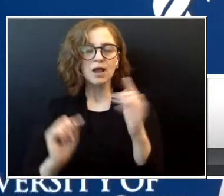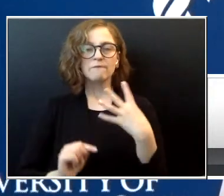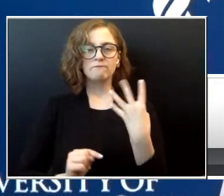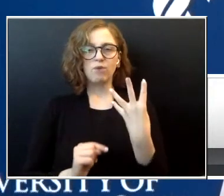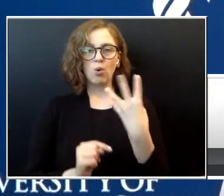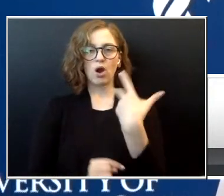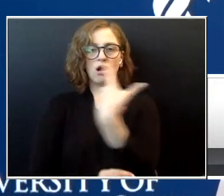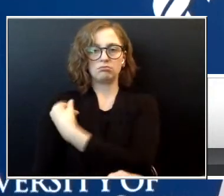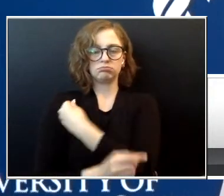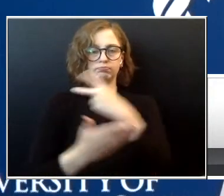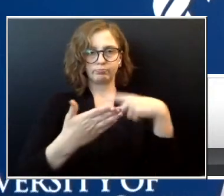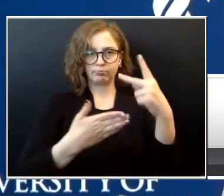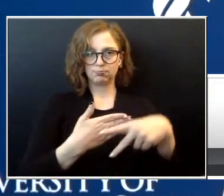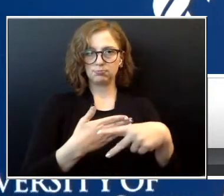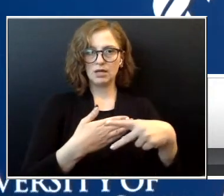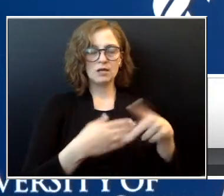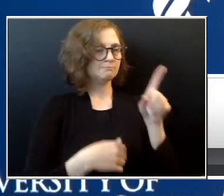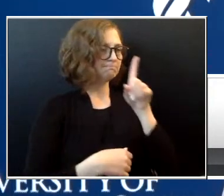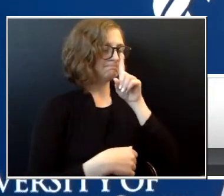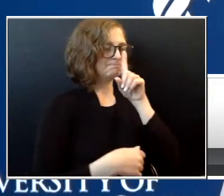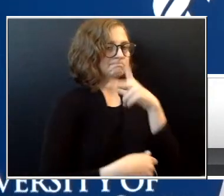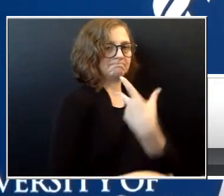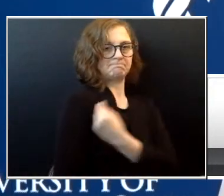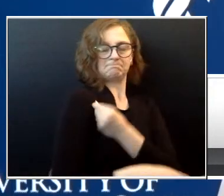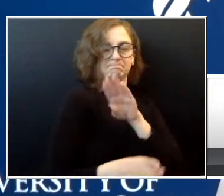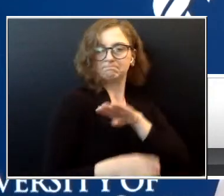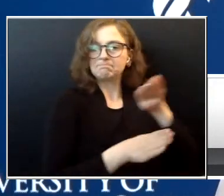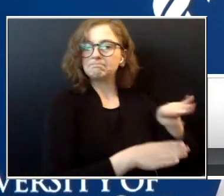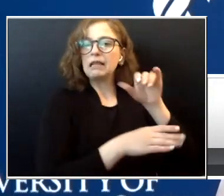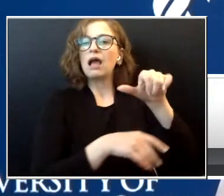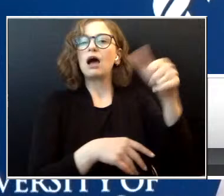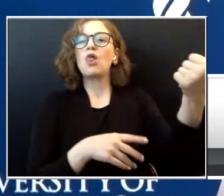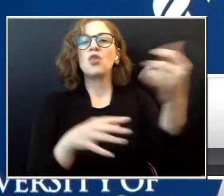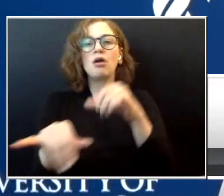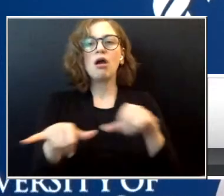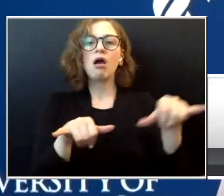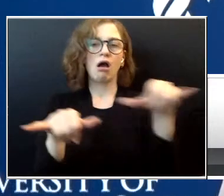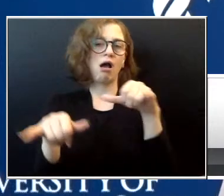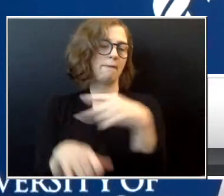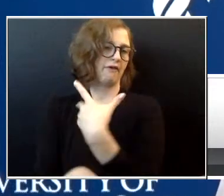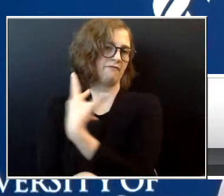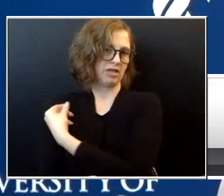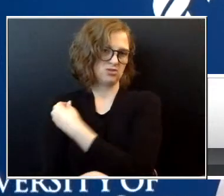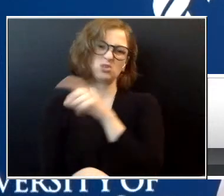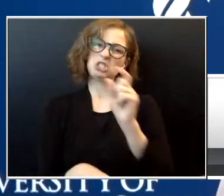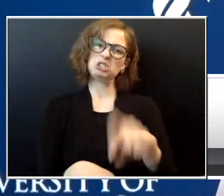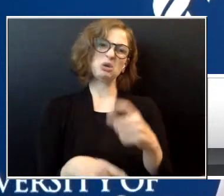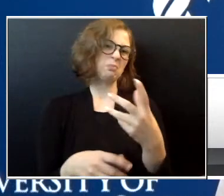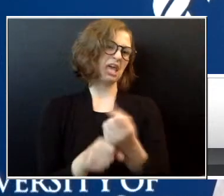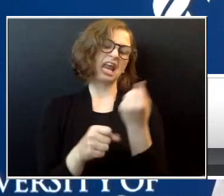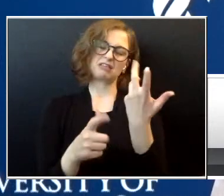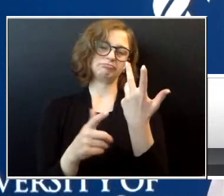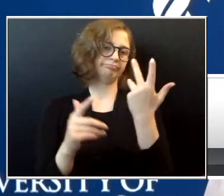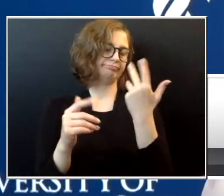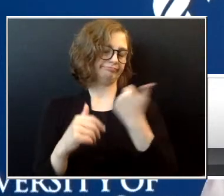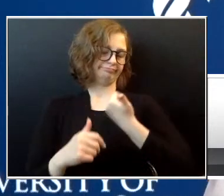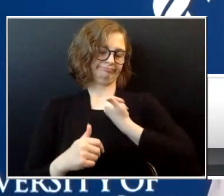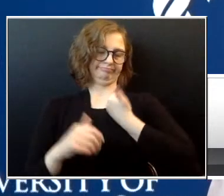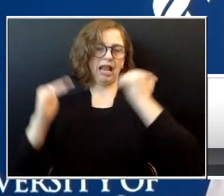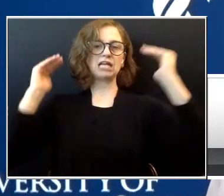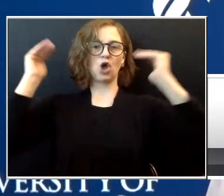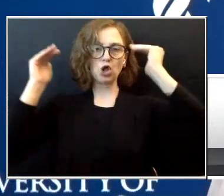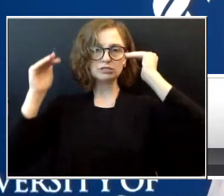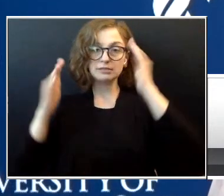COVID vaccination, but other common vaccinations that we should be getting as adults. Again, this was an adult study. So it